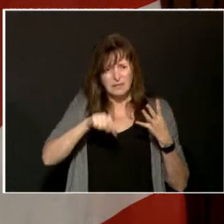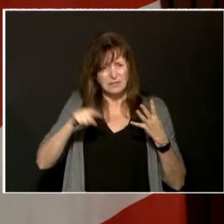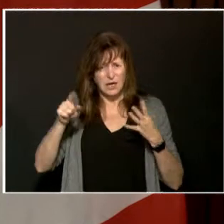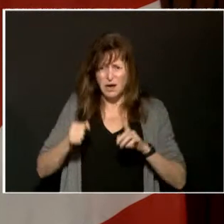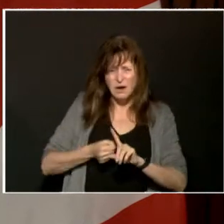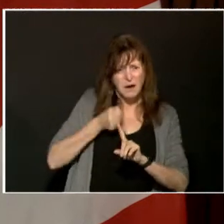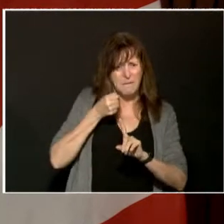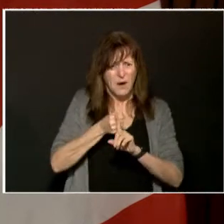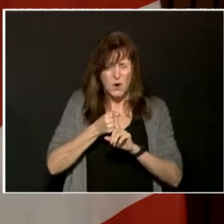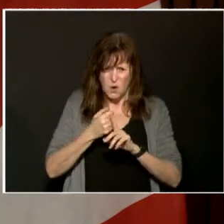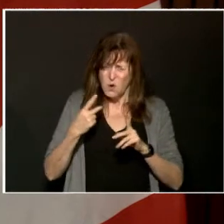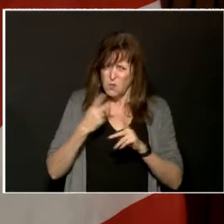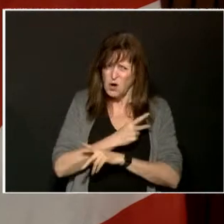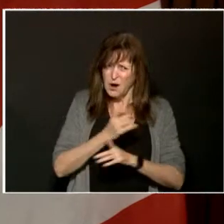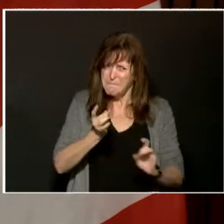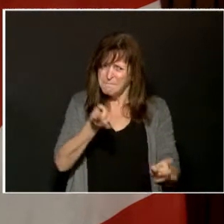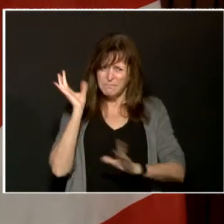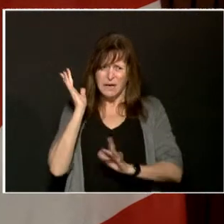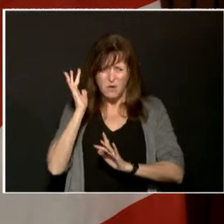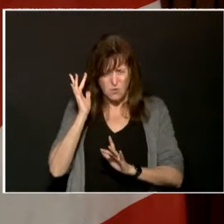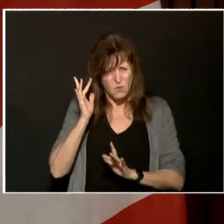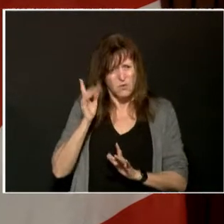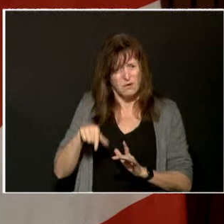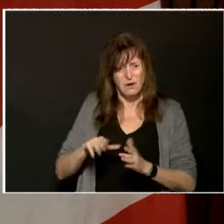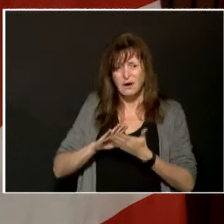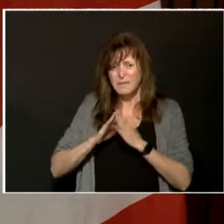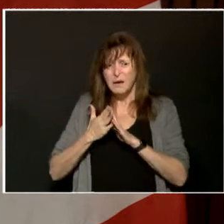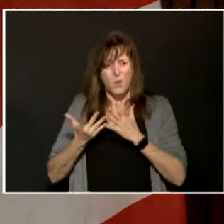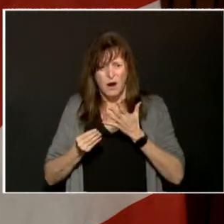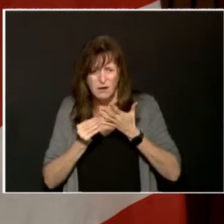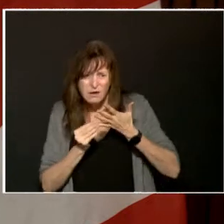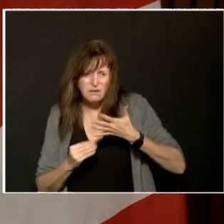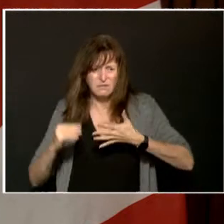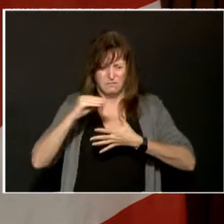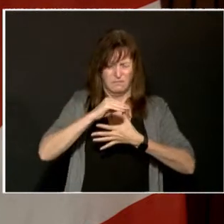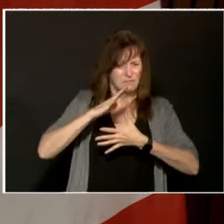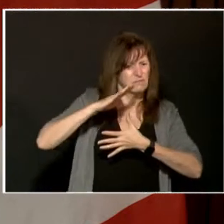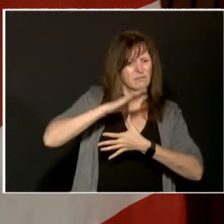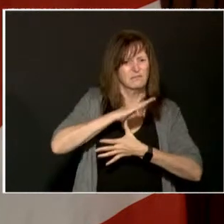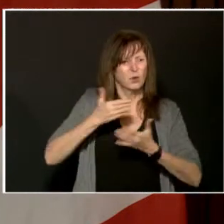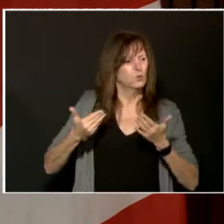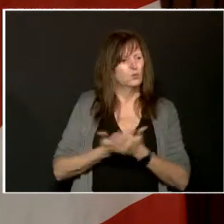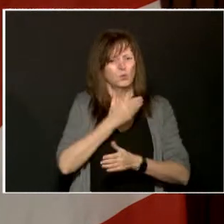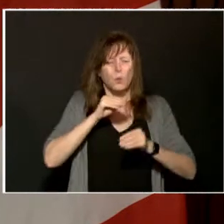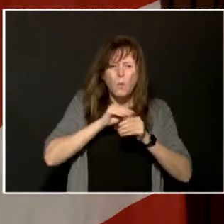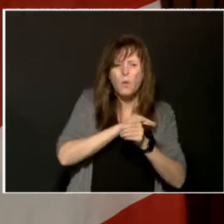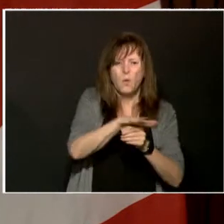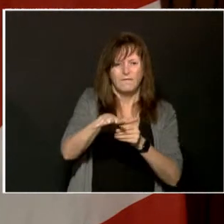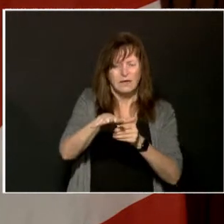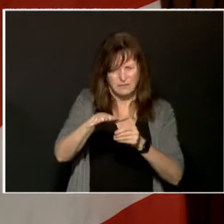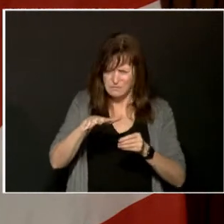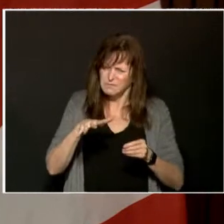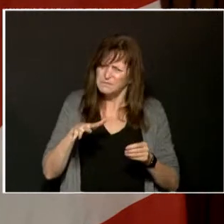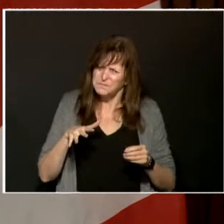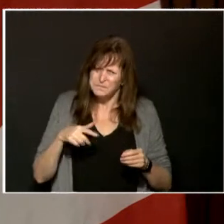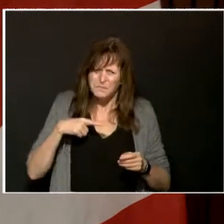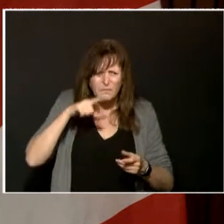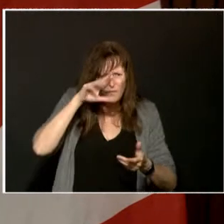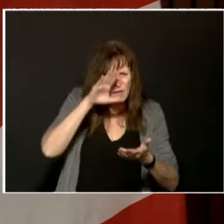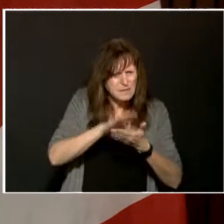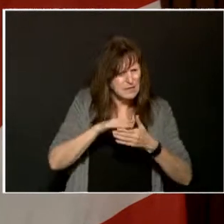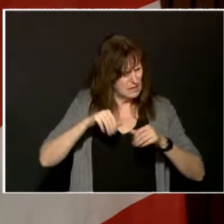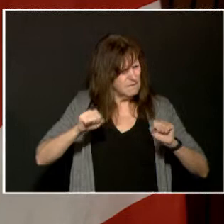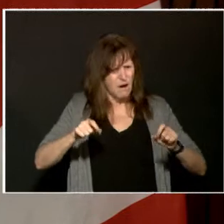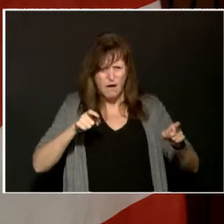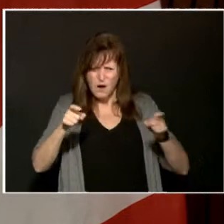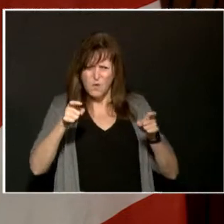dominant form of the virus this summer. But we believe we can control it with the right actions. We are